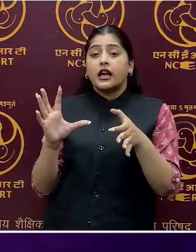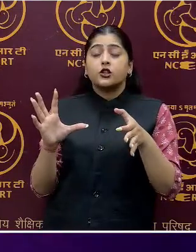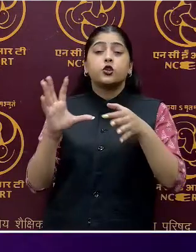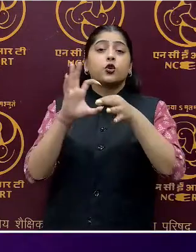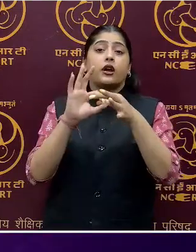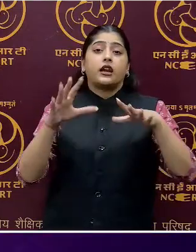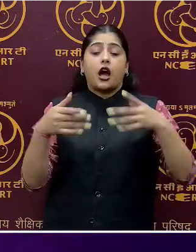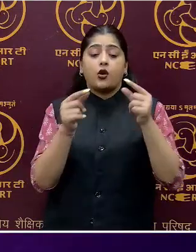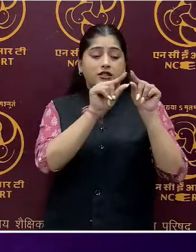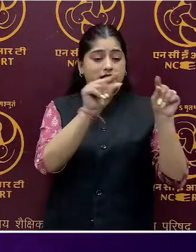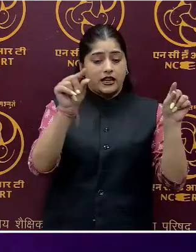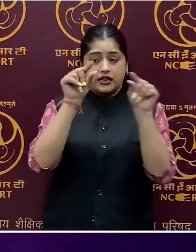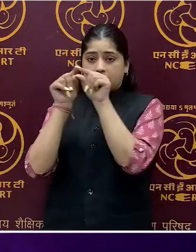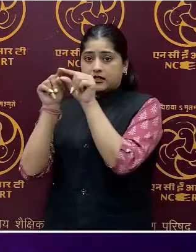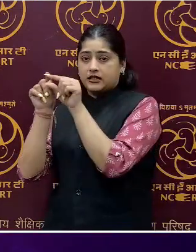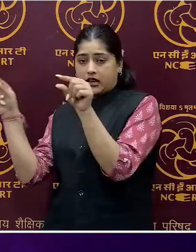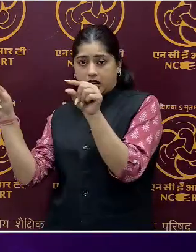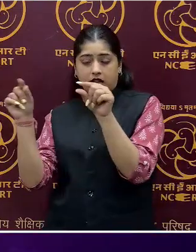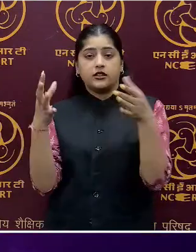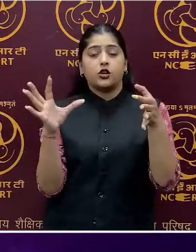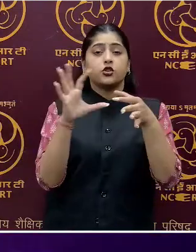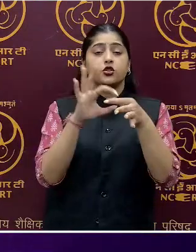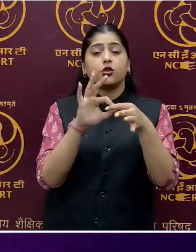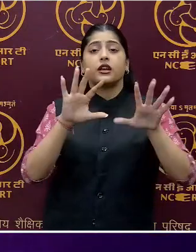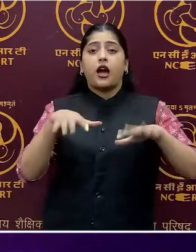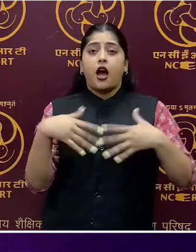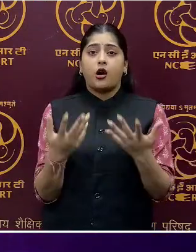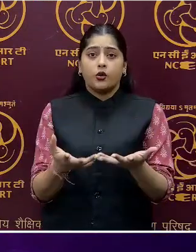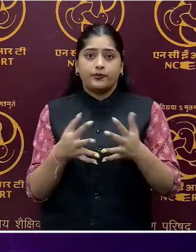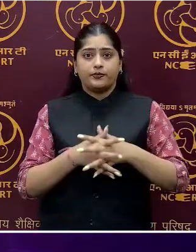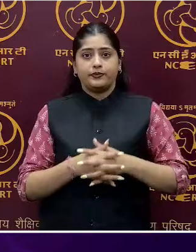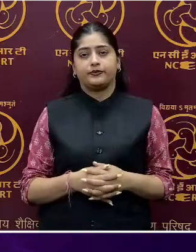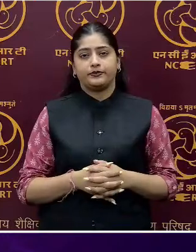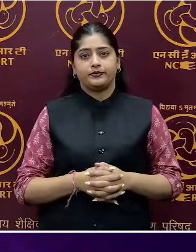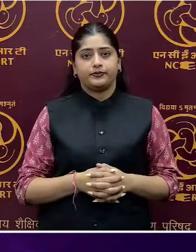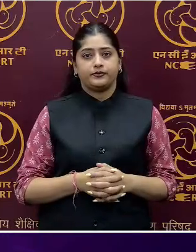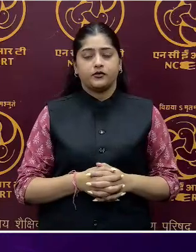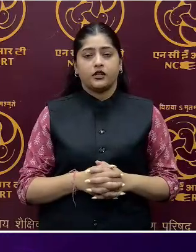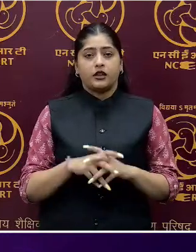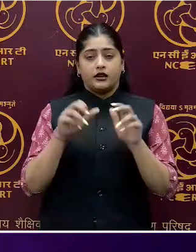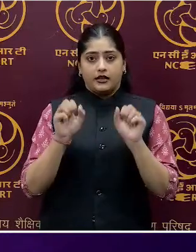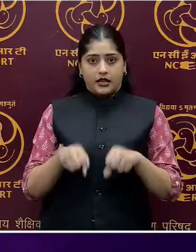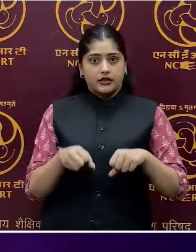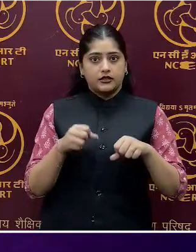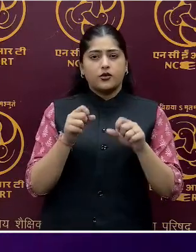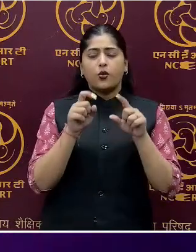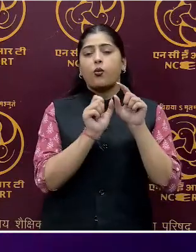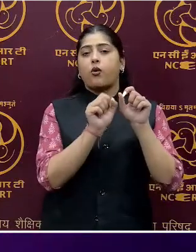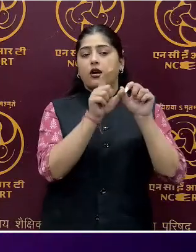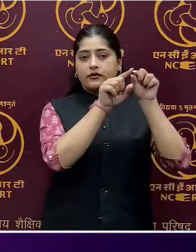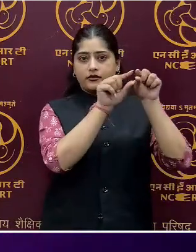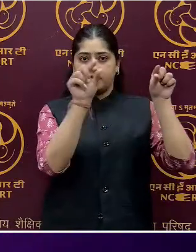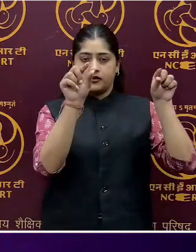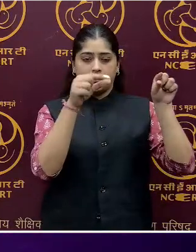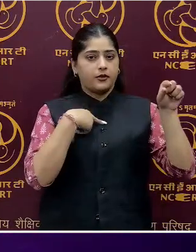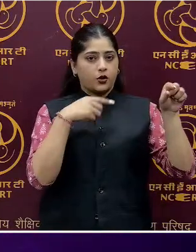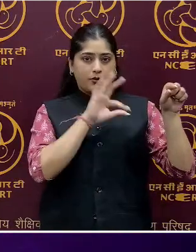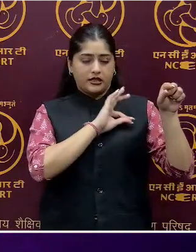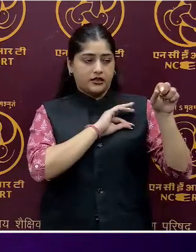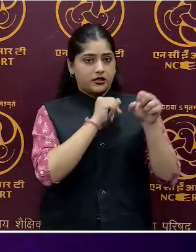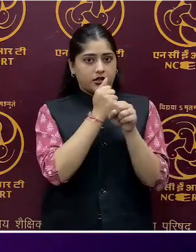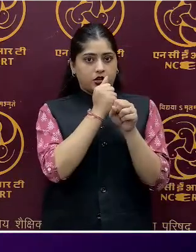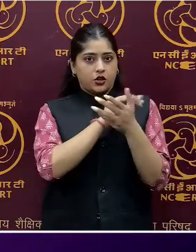I like to eat gujia, I like to eat barfi. Okay, so the one single sentence will be I like to